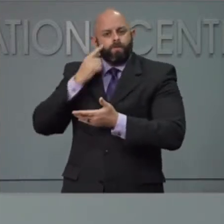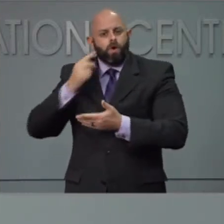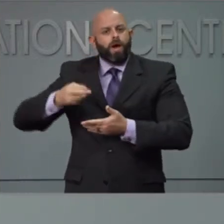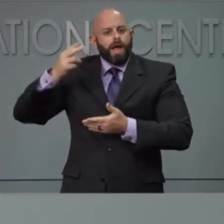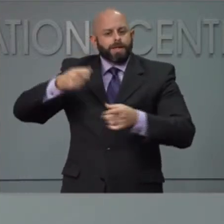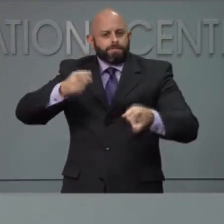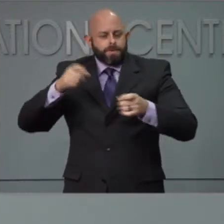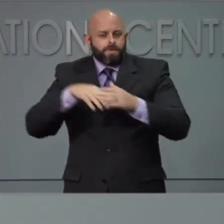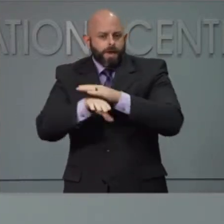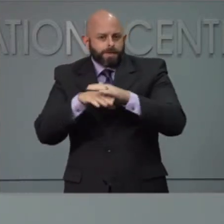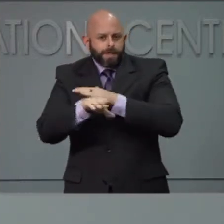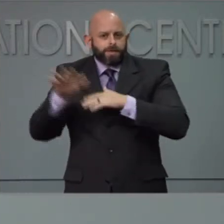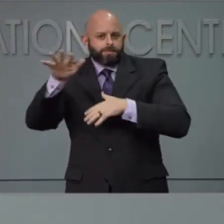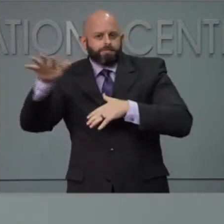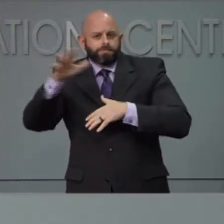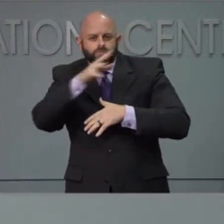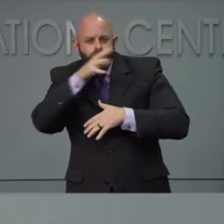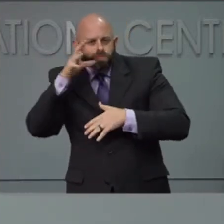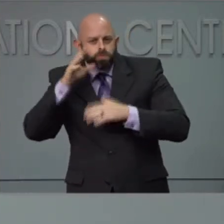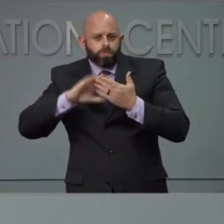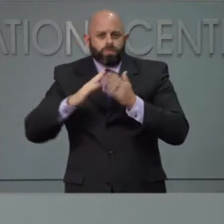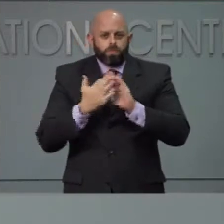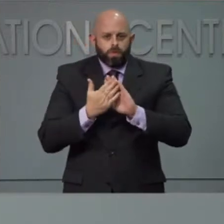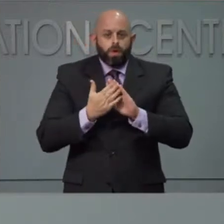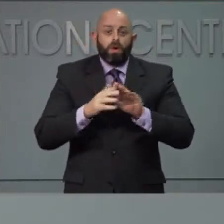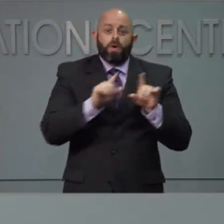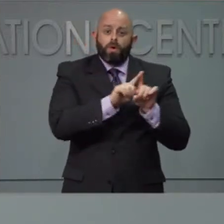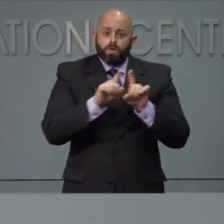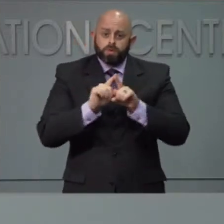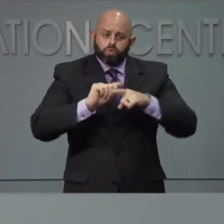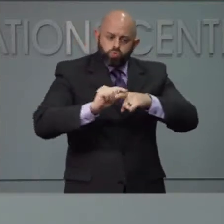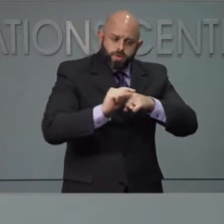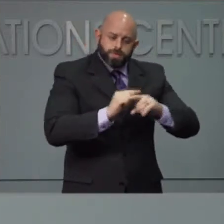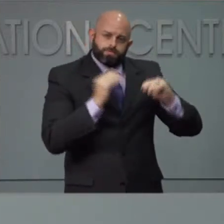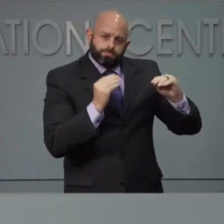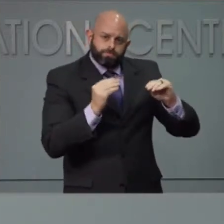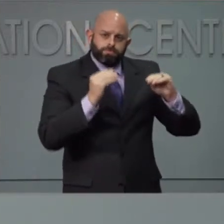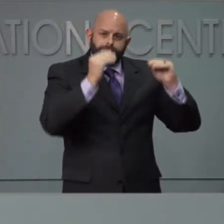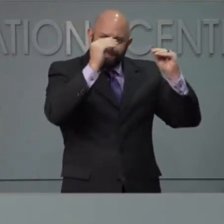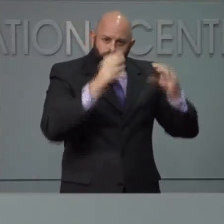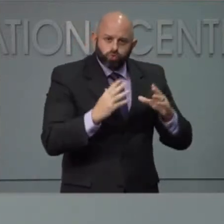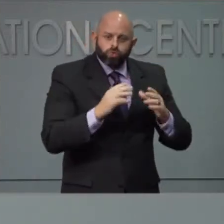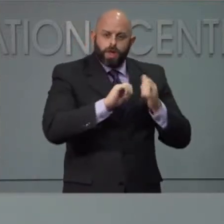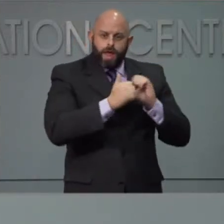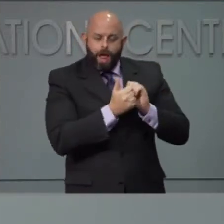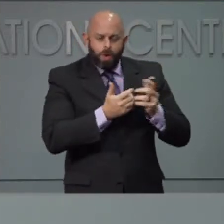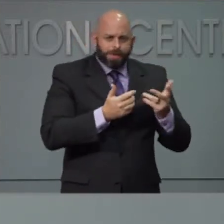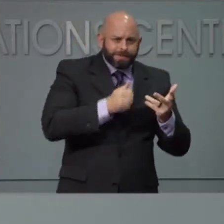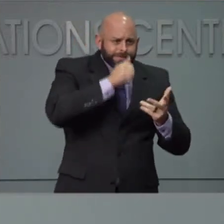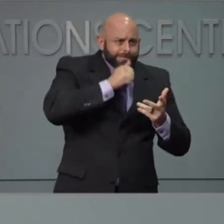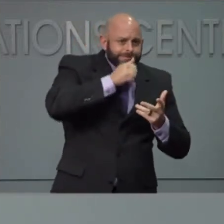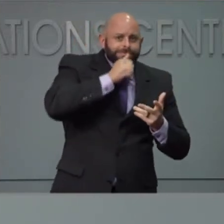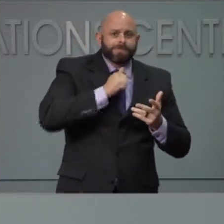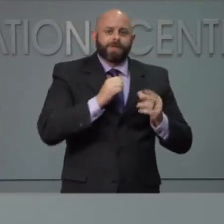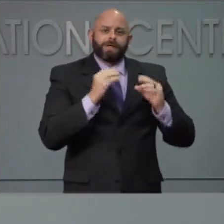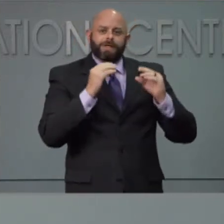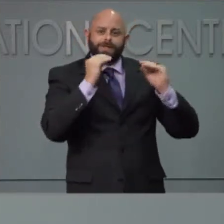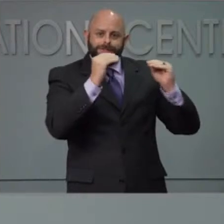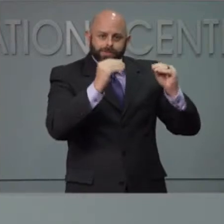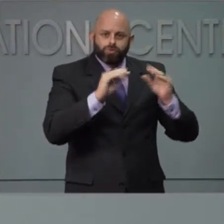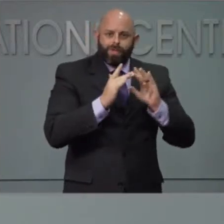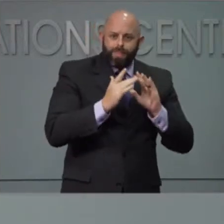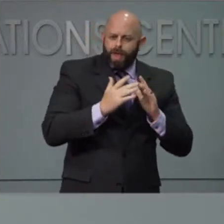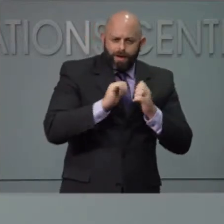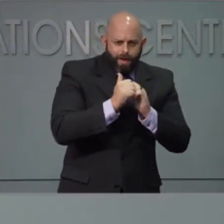help train teachers to help them deal with this new situation of having to teach sometimes remotely. All of these